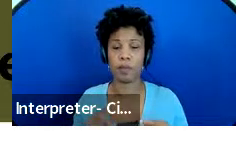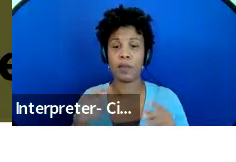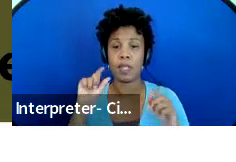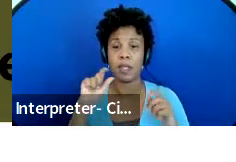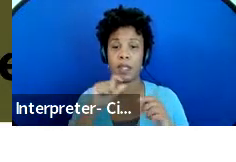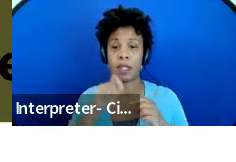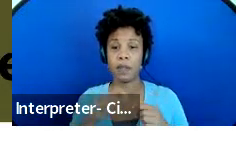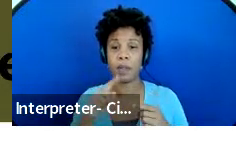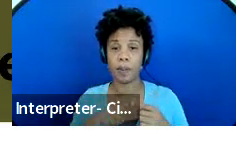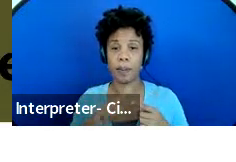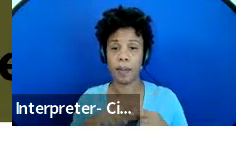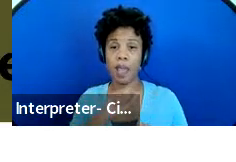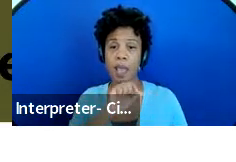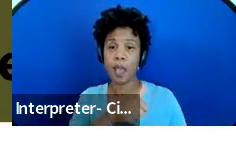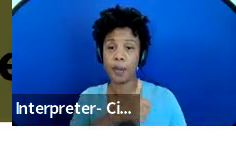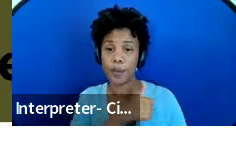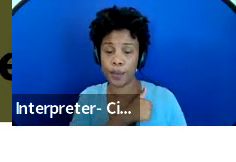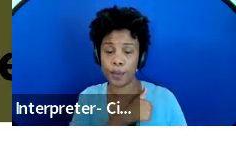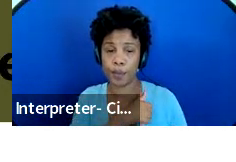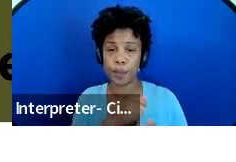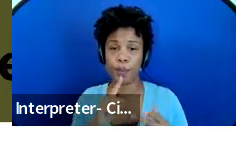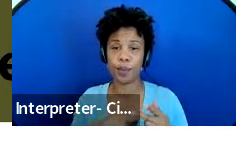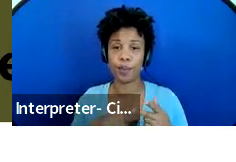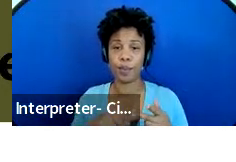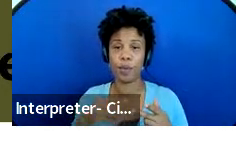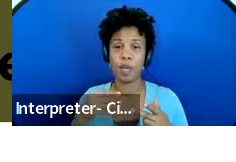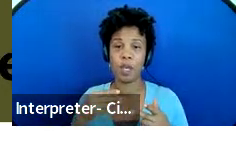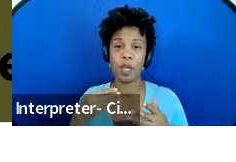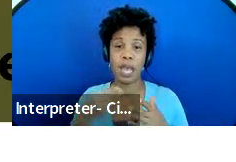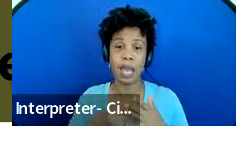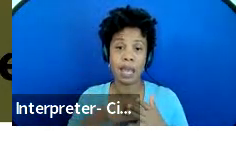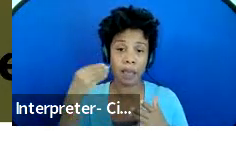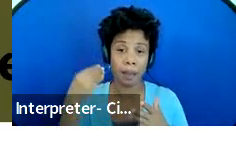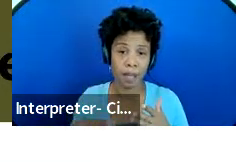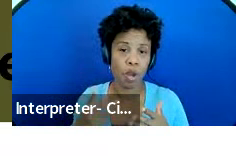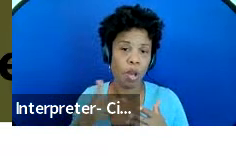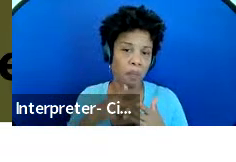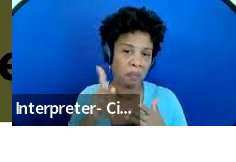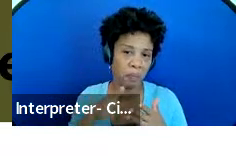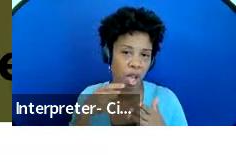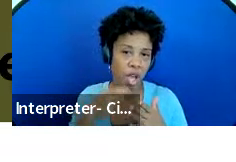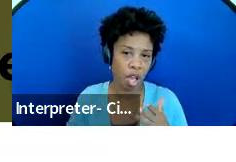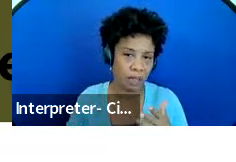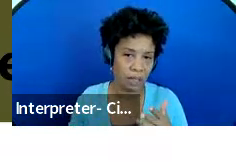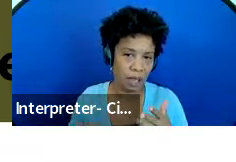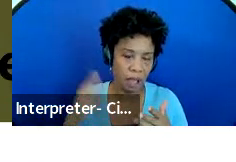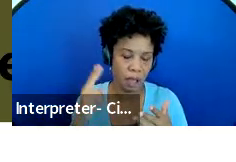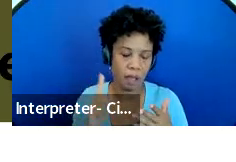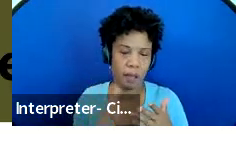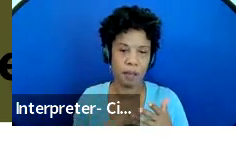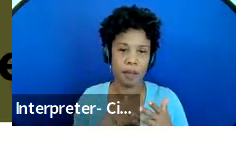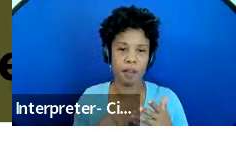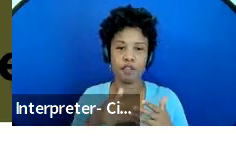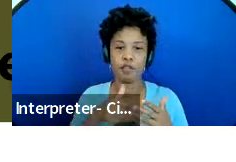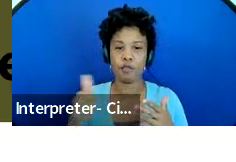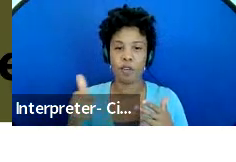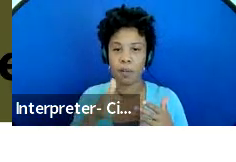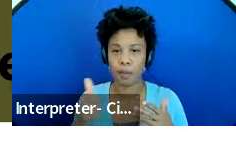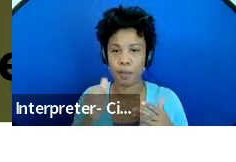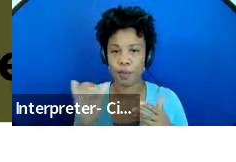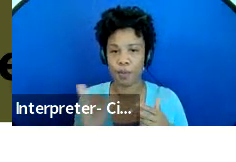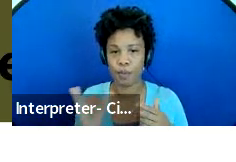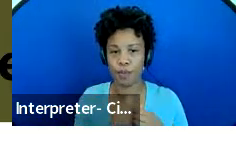economic factor, and transportation as an environmental factor. And then in the context of the healthcare system, I will share information about